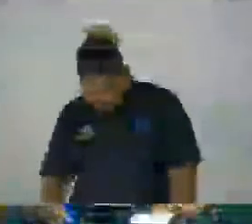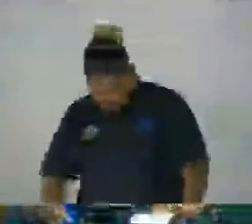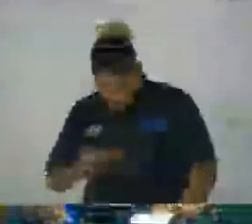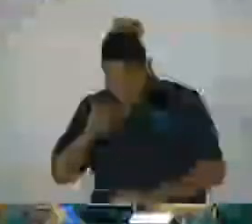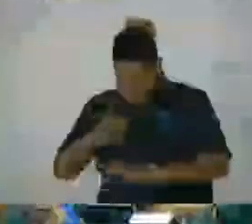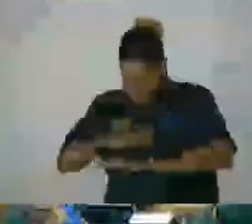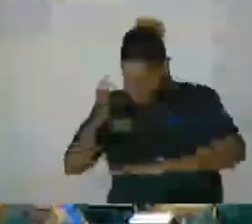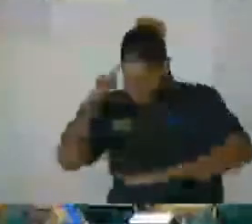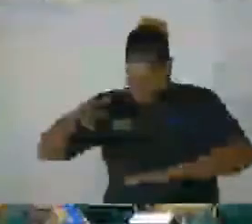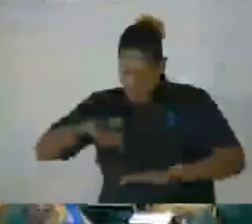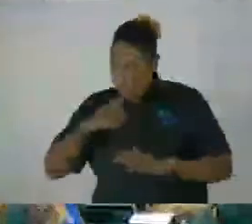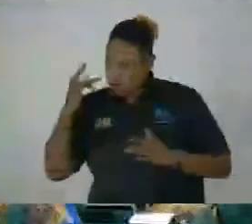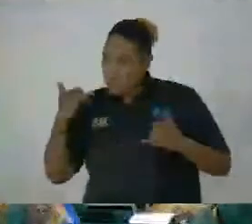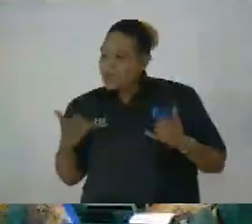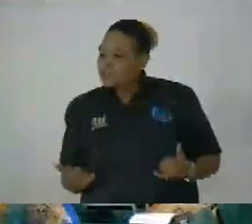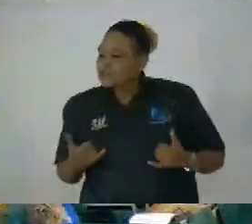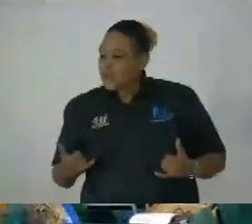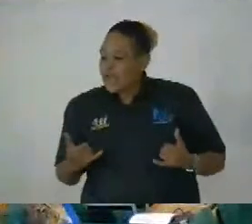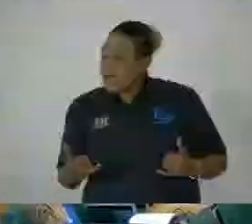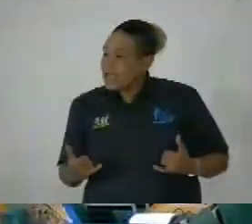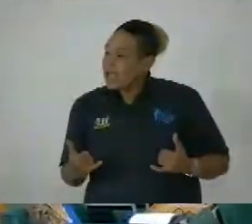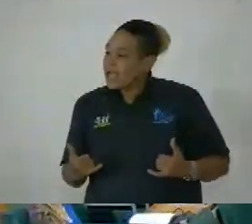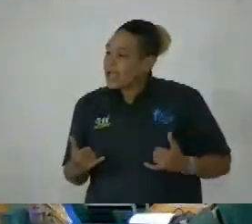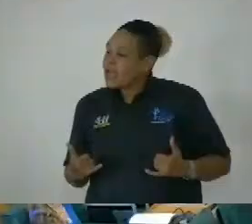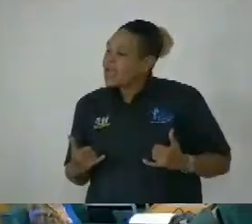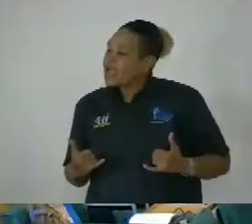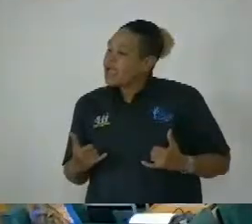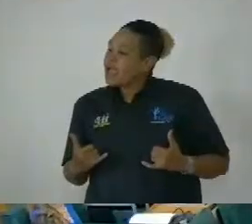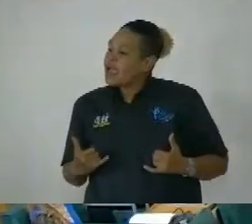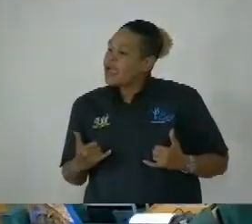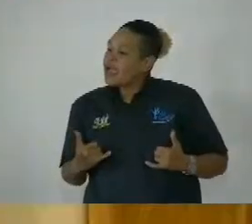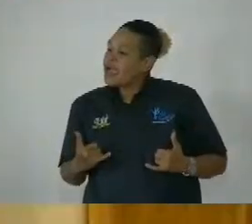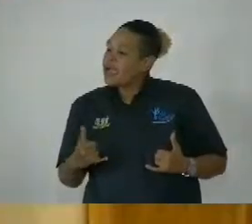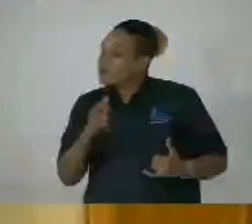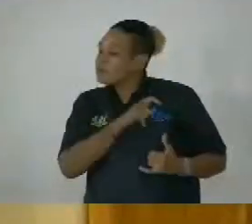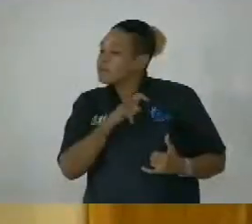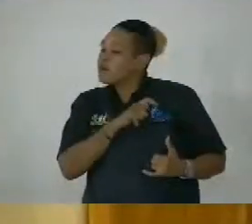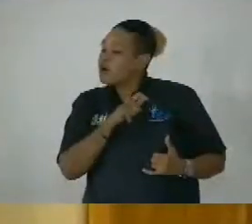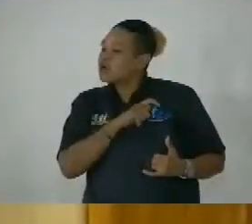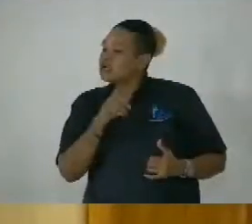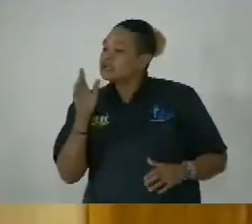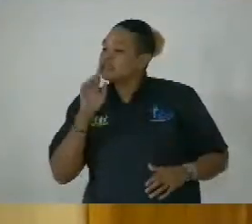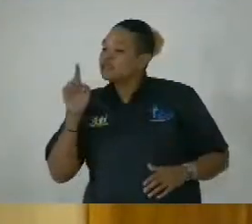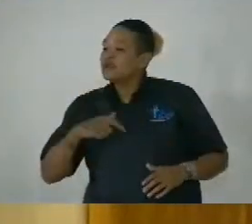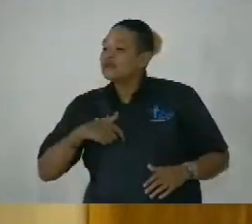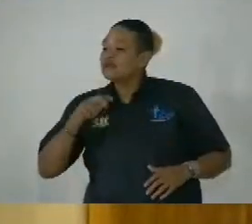because today the police reports to me that we are